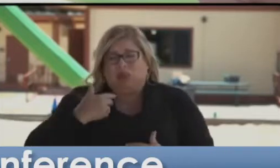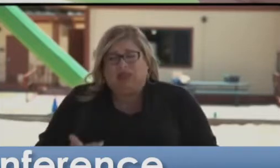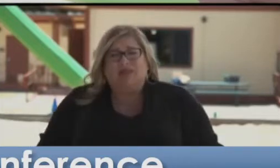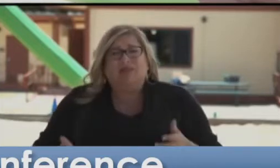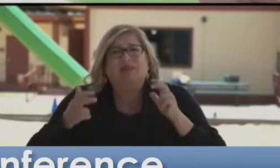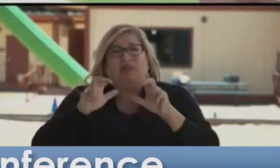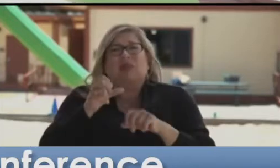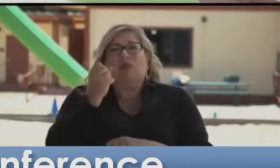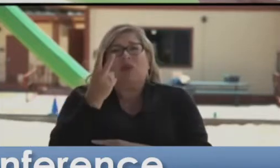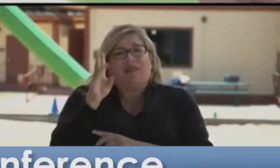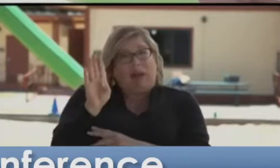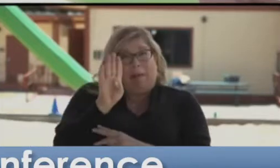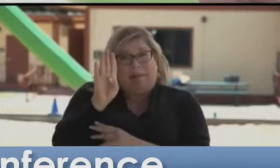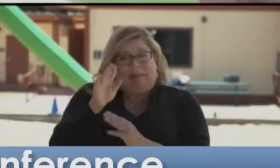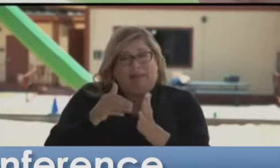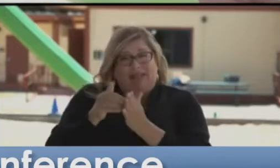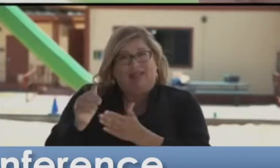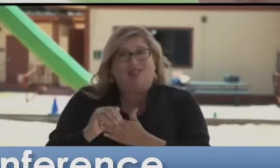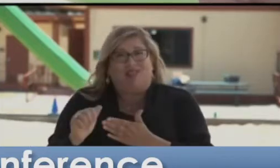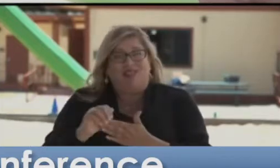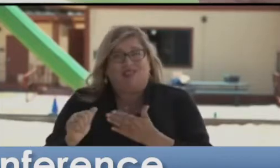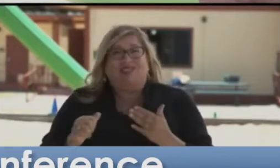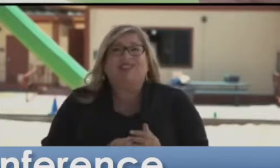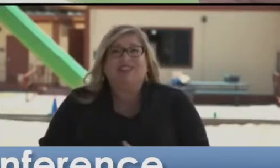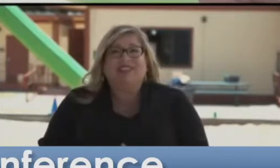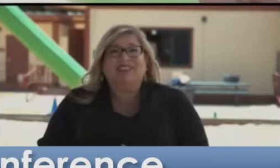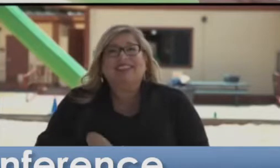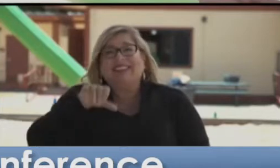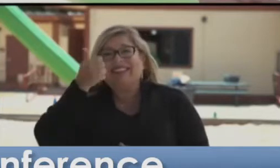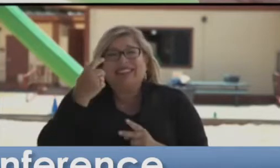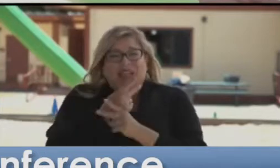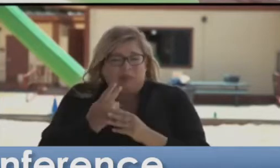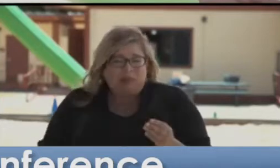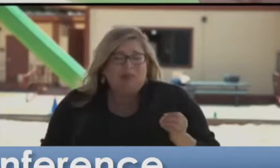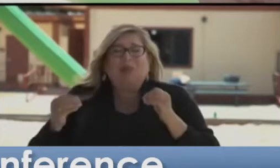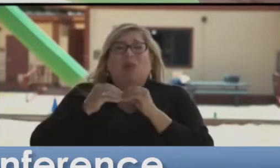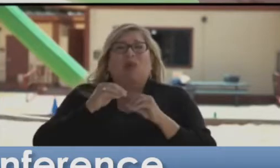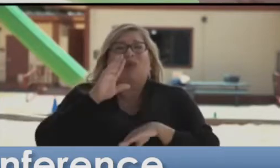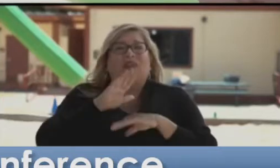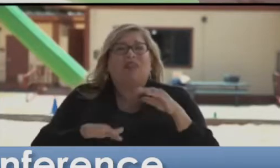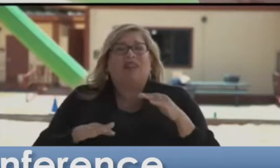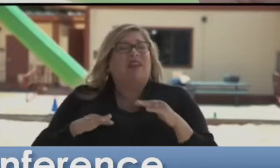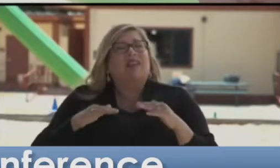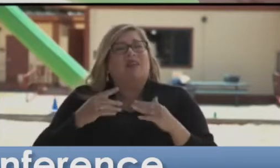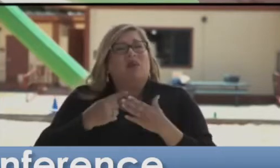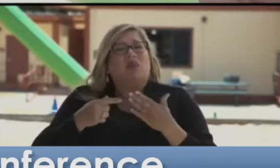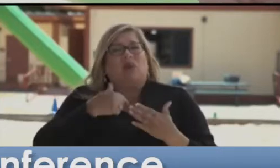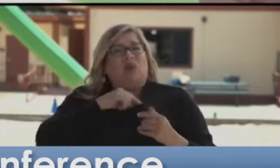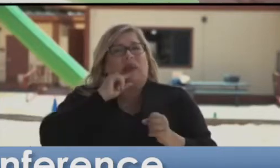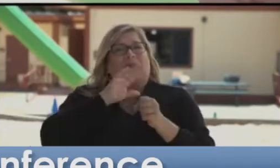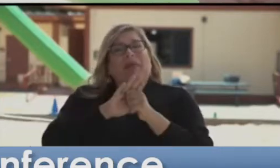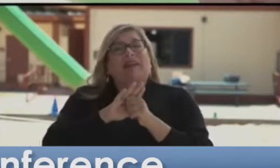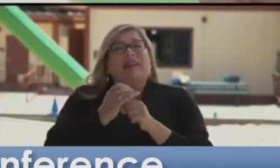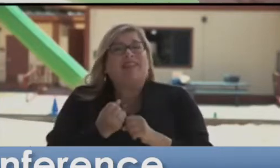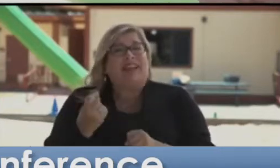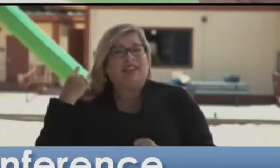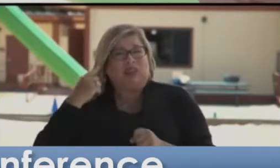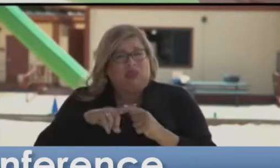billion, 10x what we committed to address the issue of homelessness just last